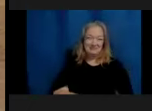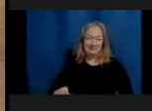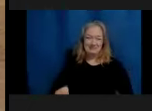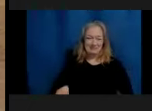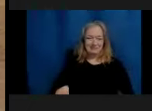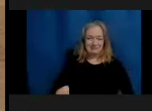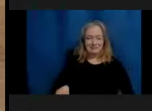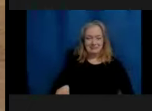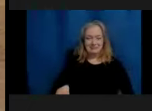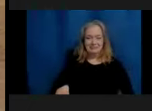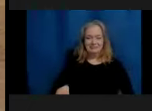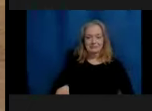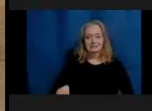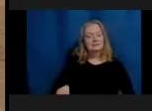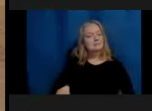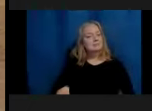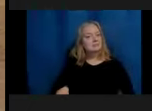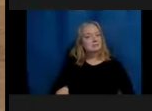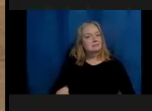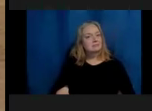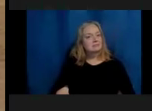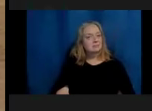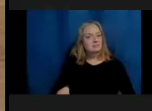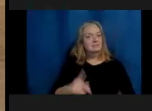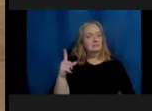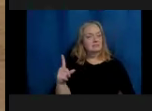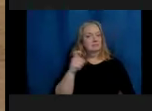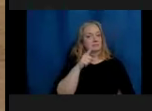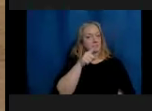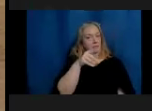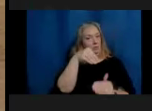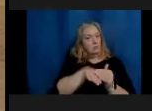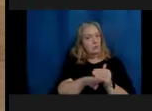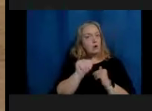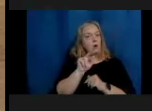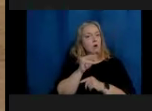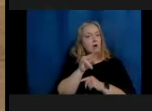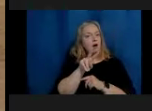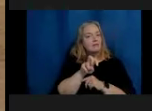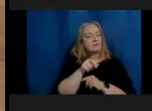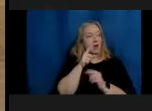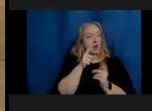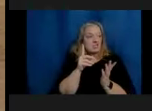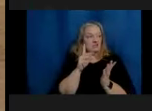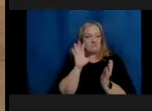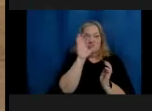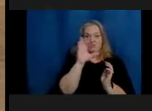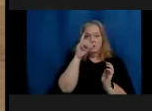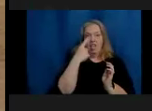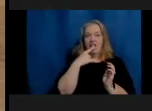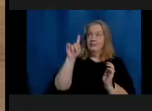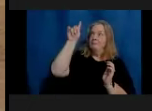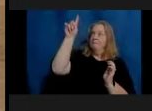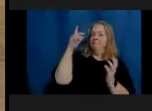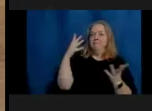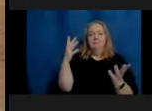Yes. When you go into archives, are you just like looking for whatever's clever? Like what sort